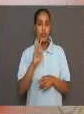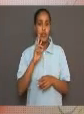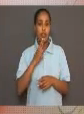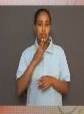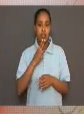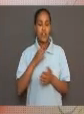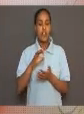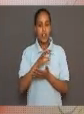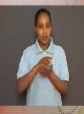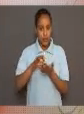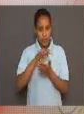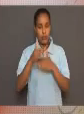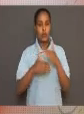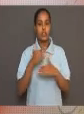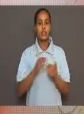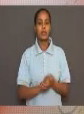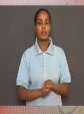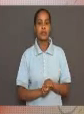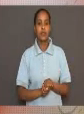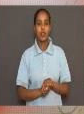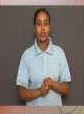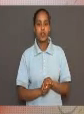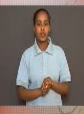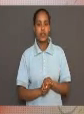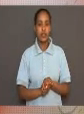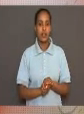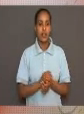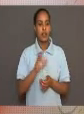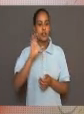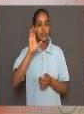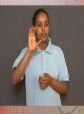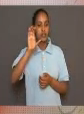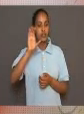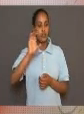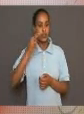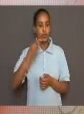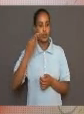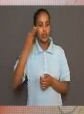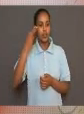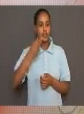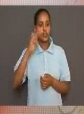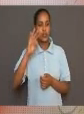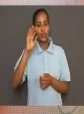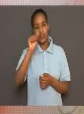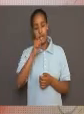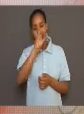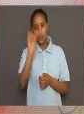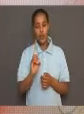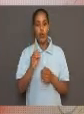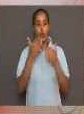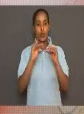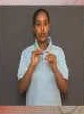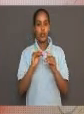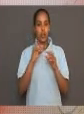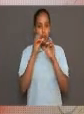vinegar fermentation process, and that acetic acid with only 10% concentration can